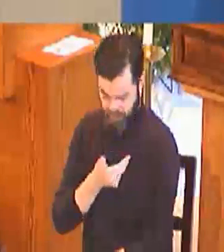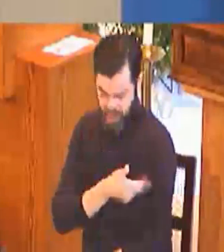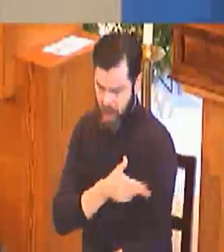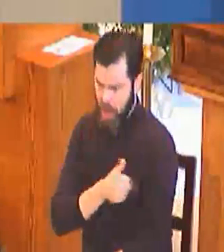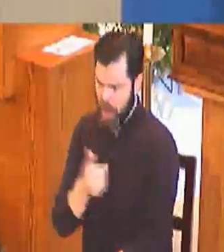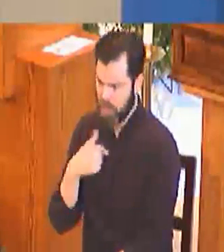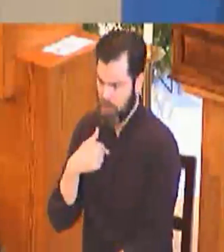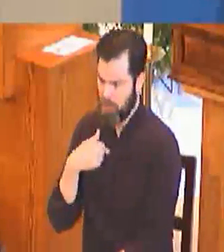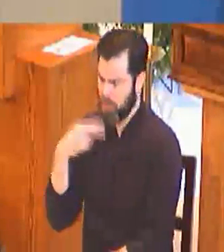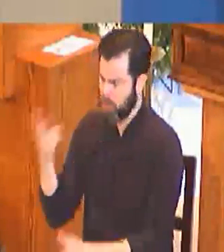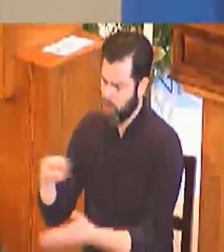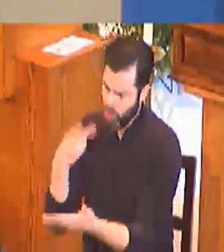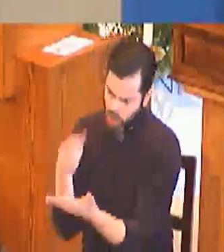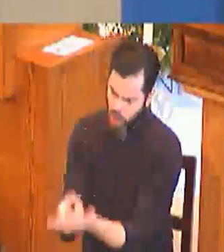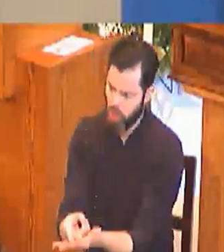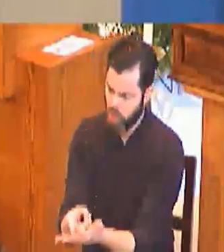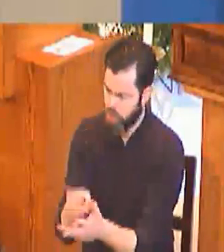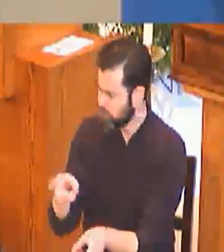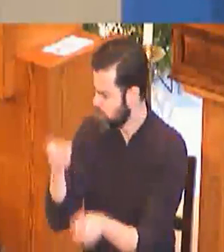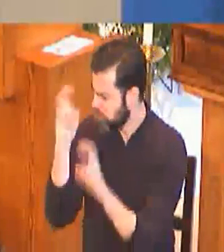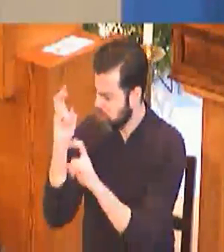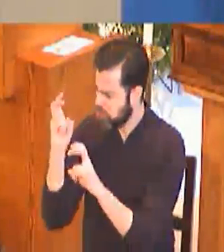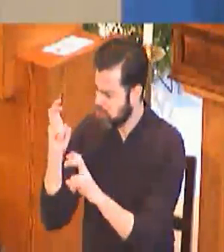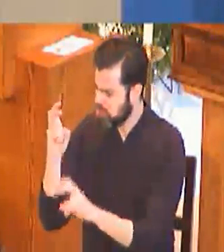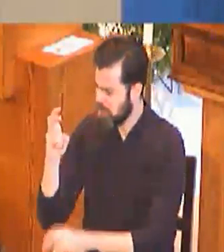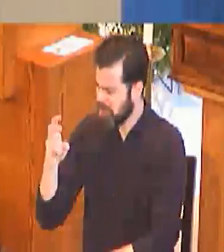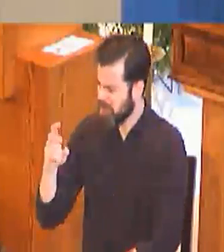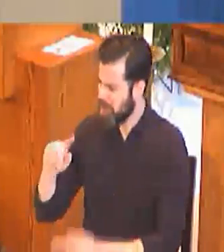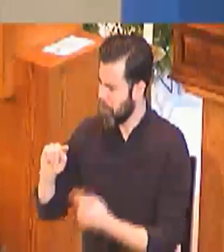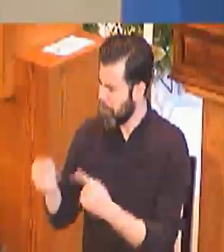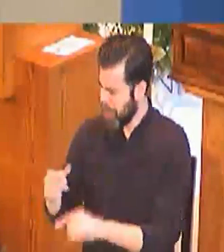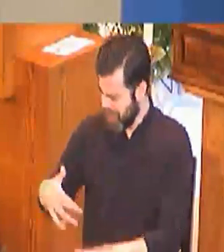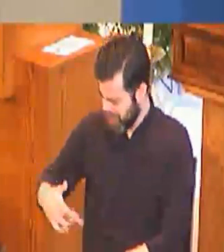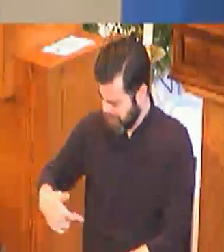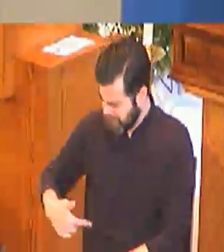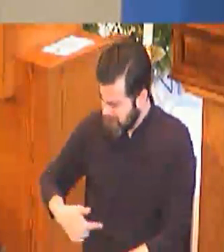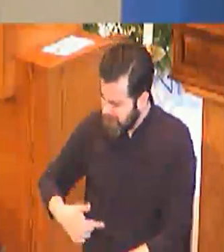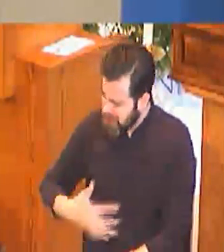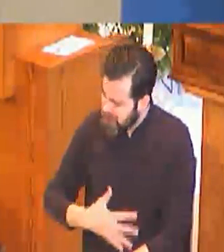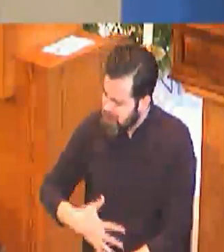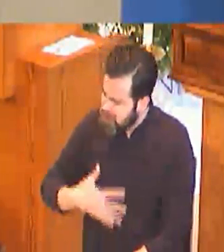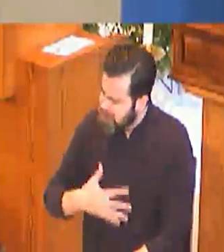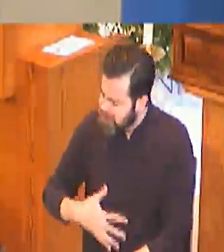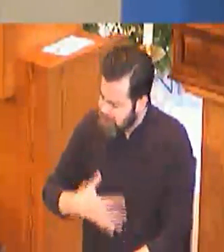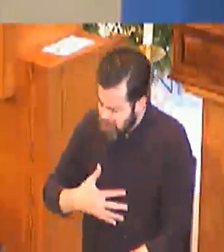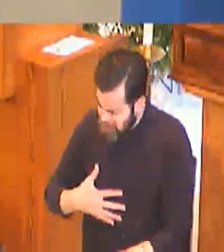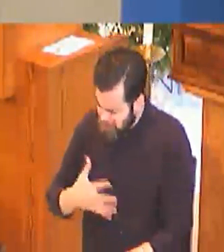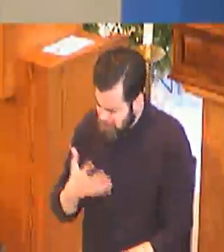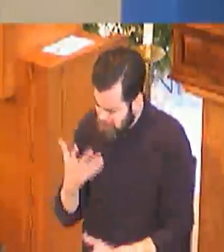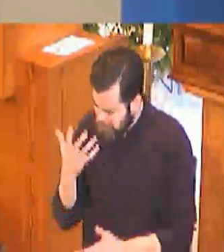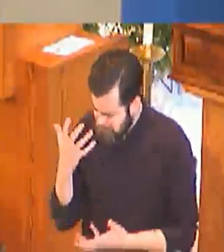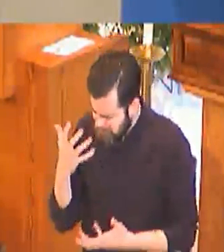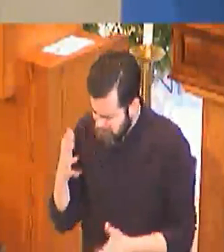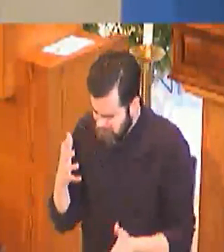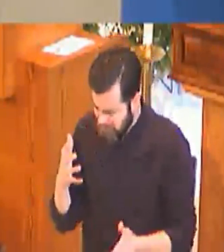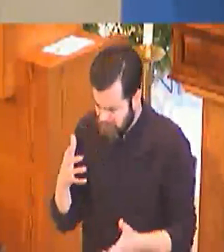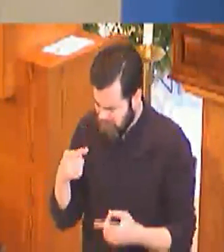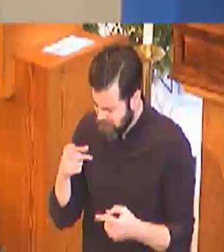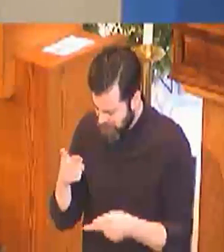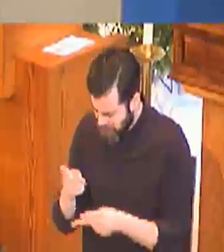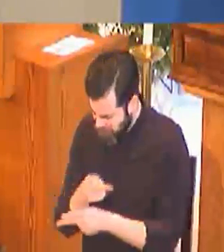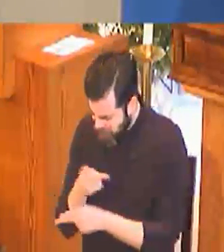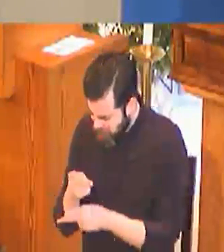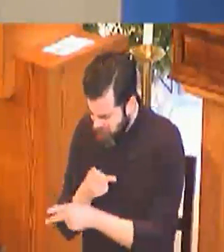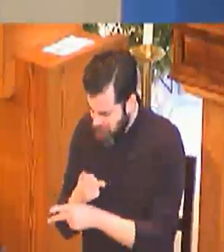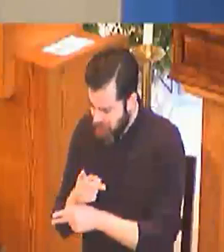pain. And to shorten the story, within a few years, my body was diagnosed with a rare disease, and I